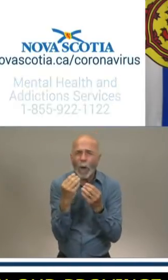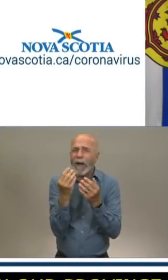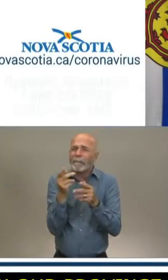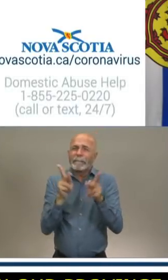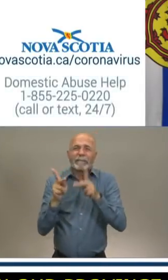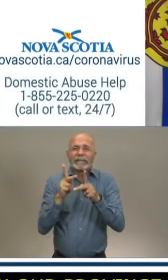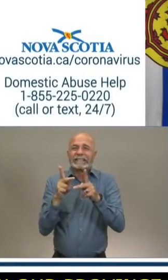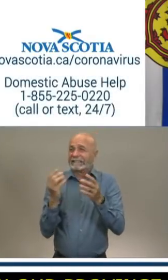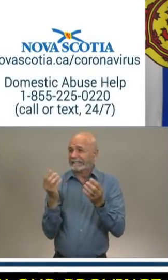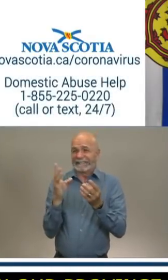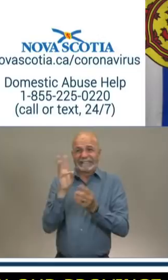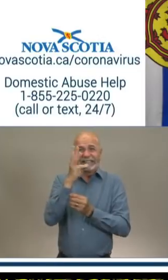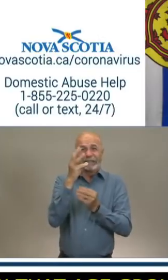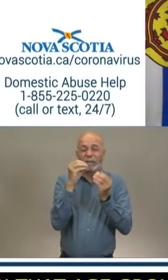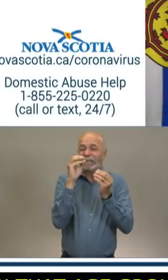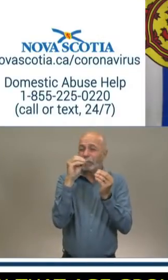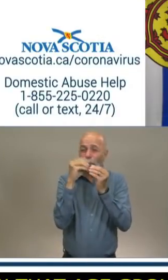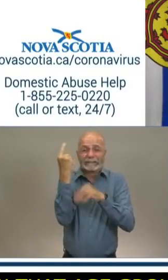from today.